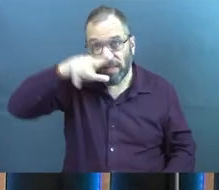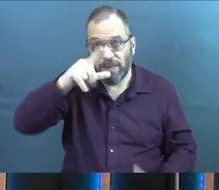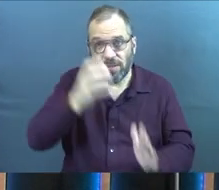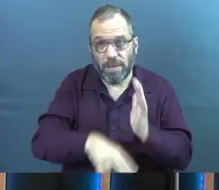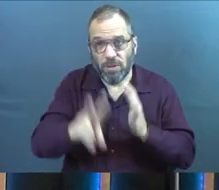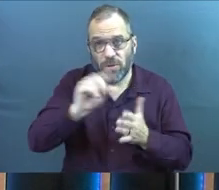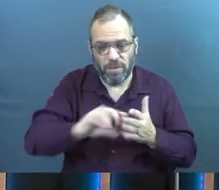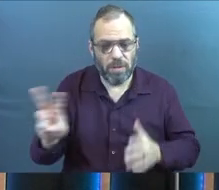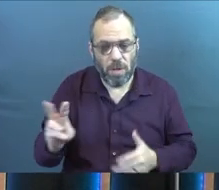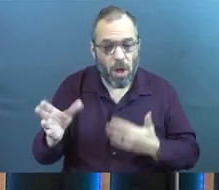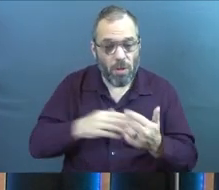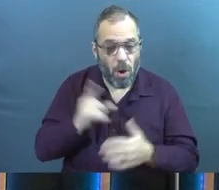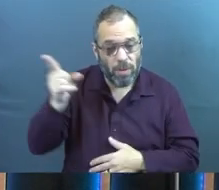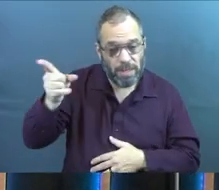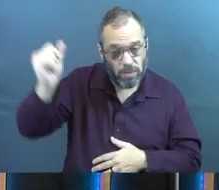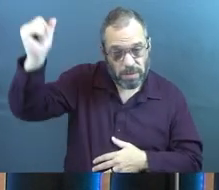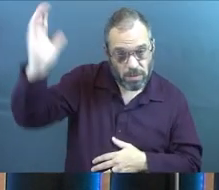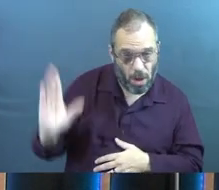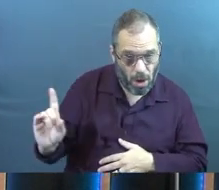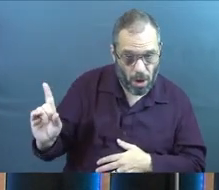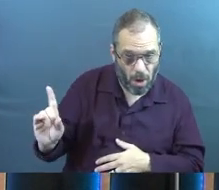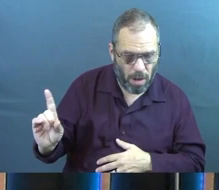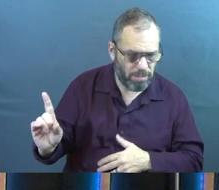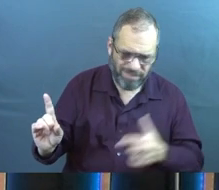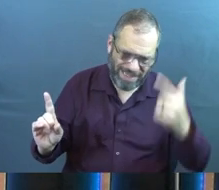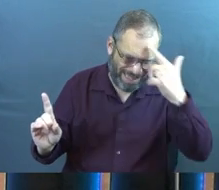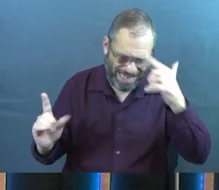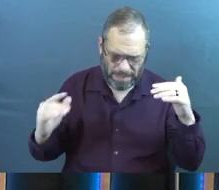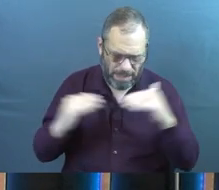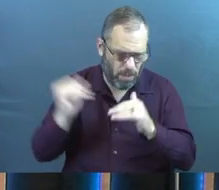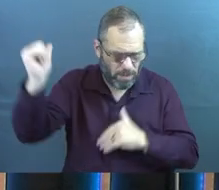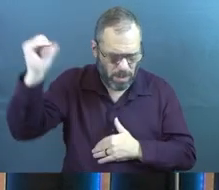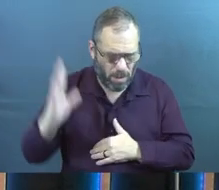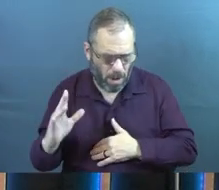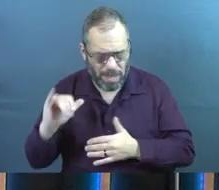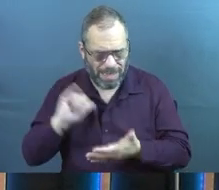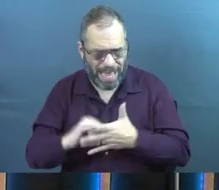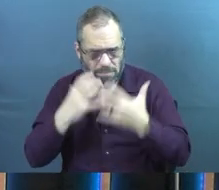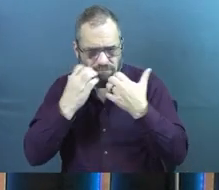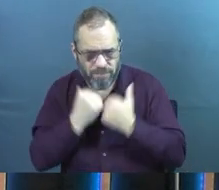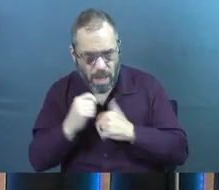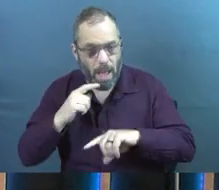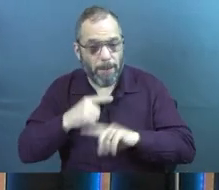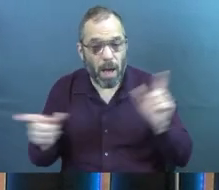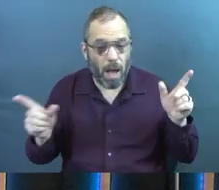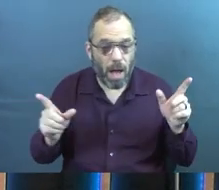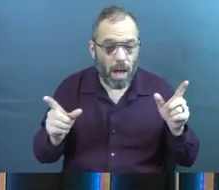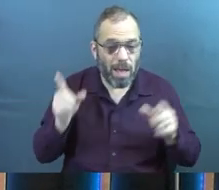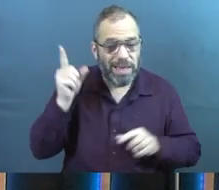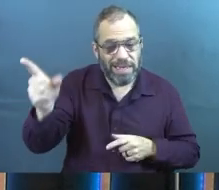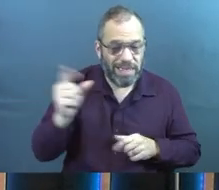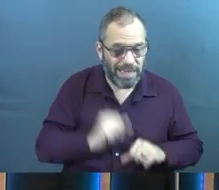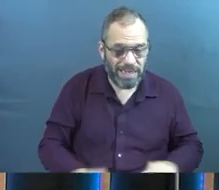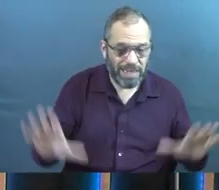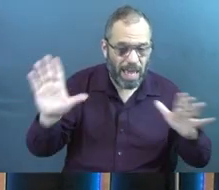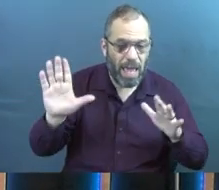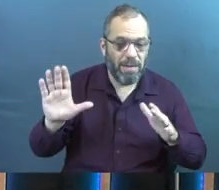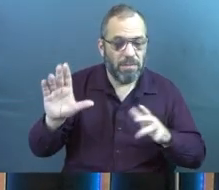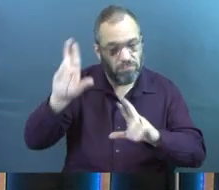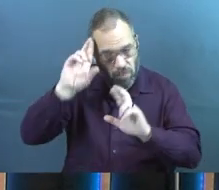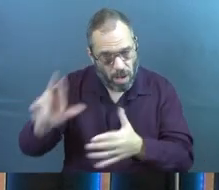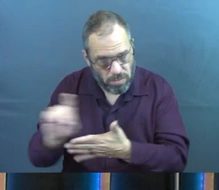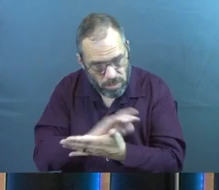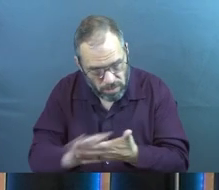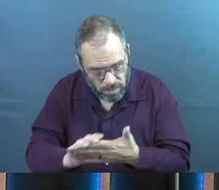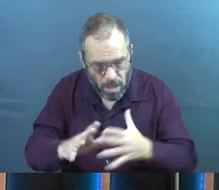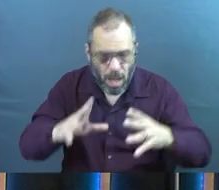6, it says, though he was God, he did not think of equality with God as something to cling to. Instead, he gave up his divine privileges.